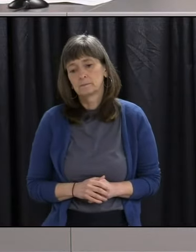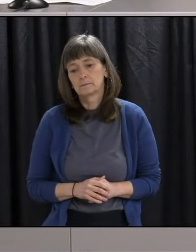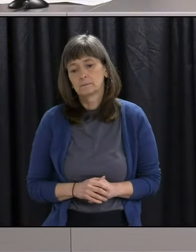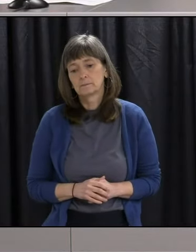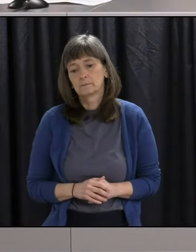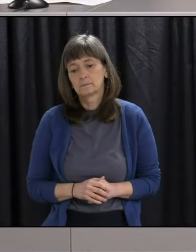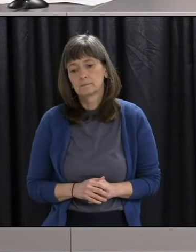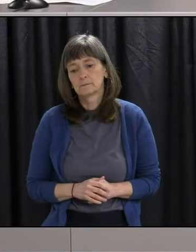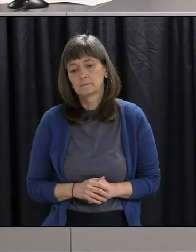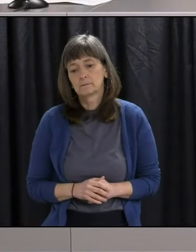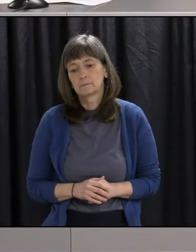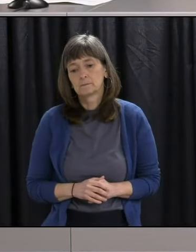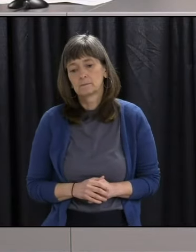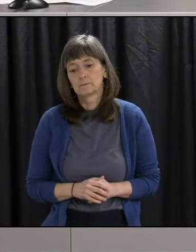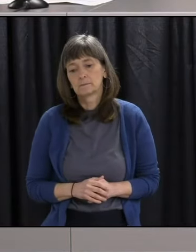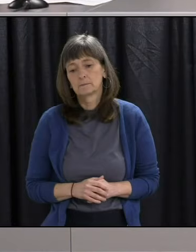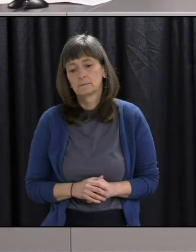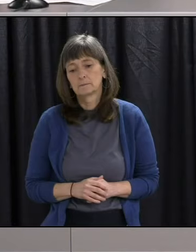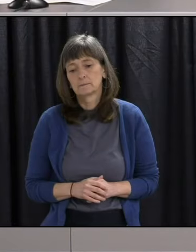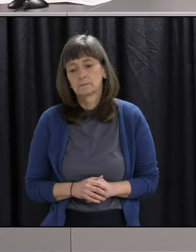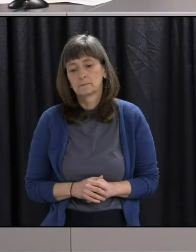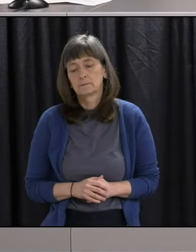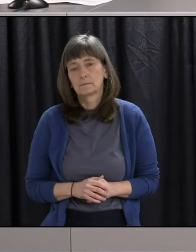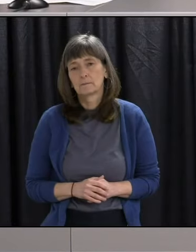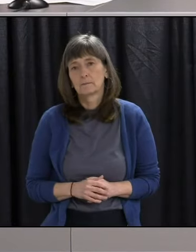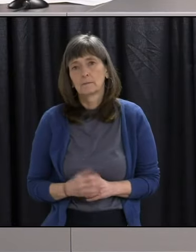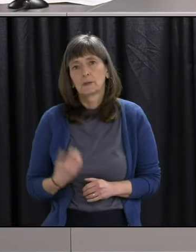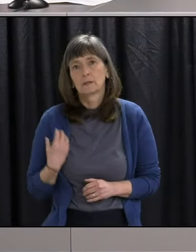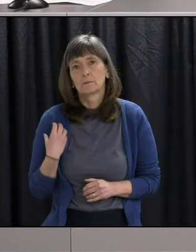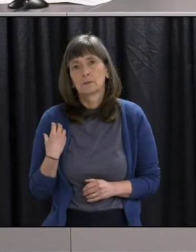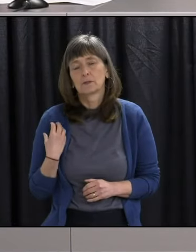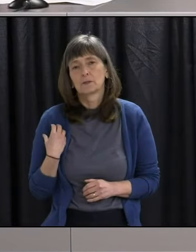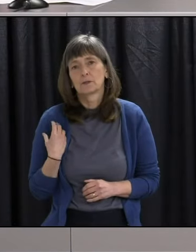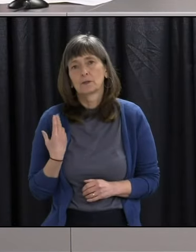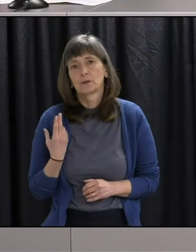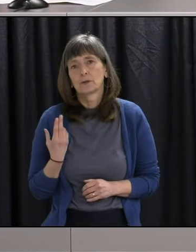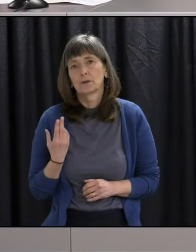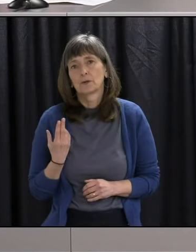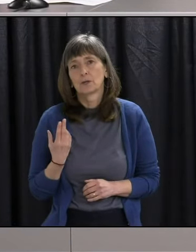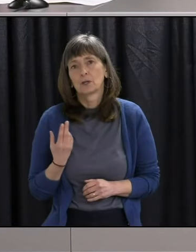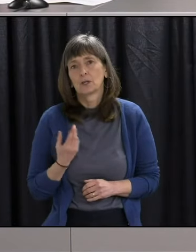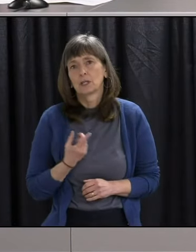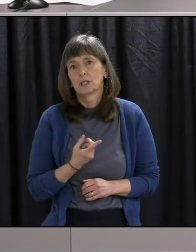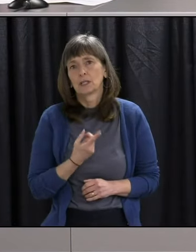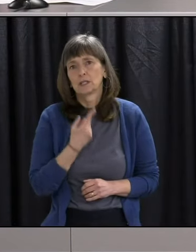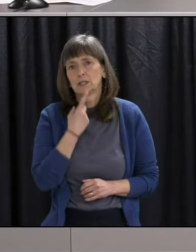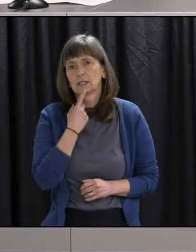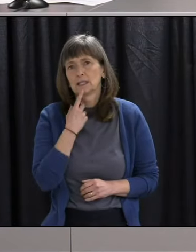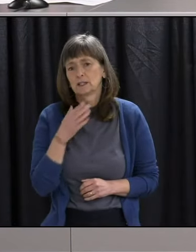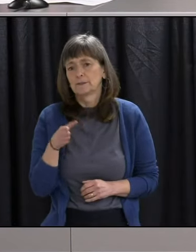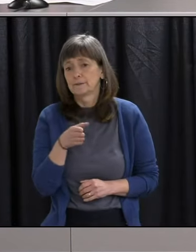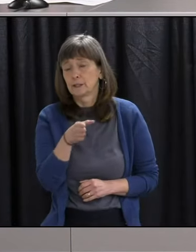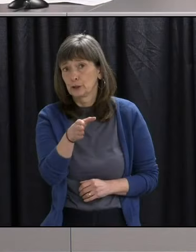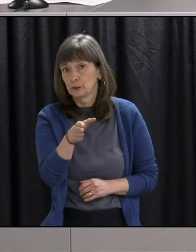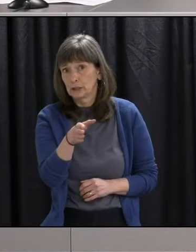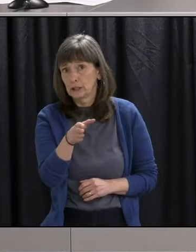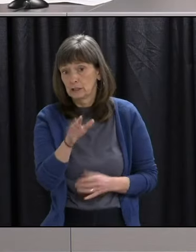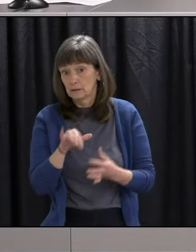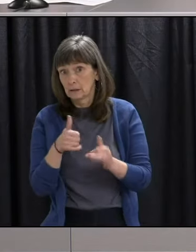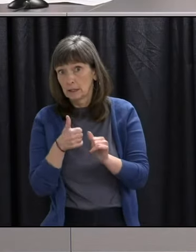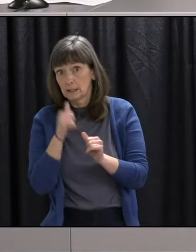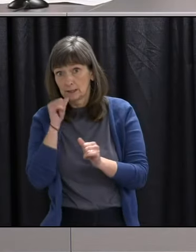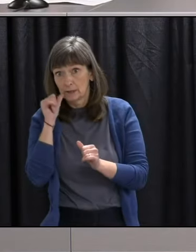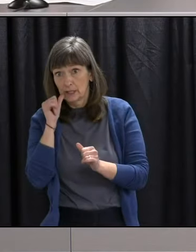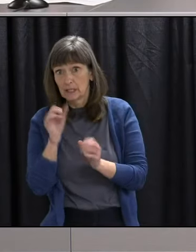Thank you. Minister Haggie, you said yesterday following the briefing you would be having a meeting on fishery. Wondering if we can get an update on that